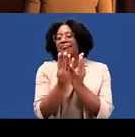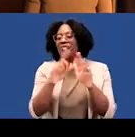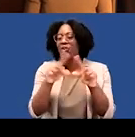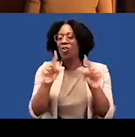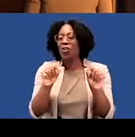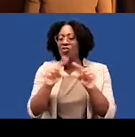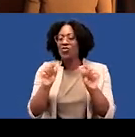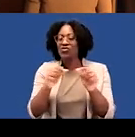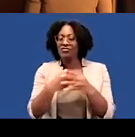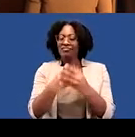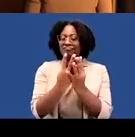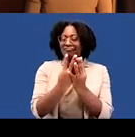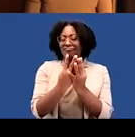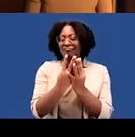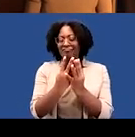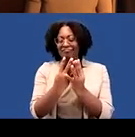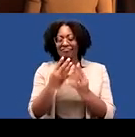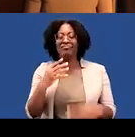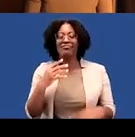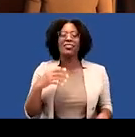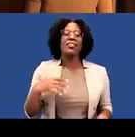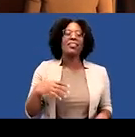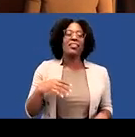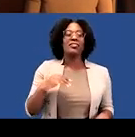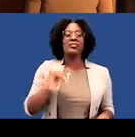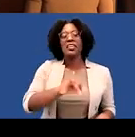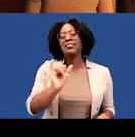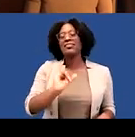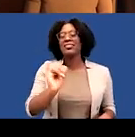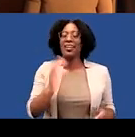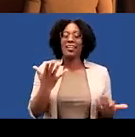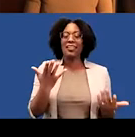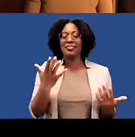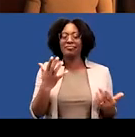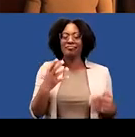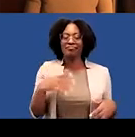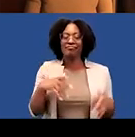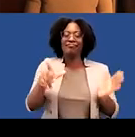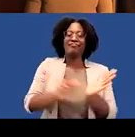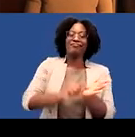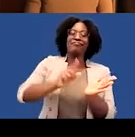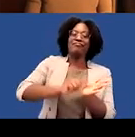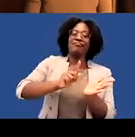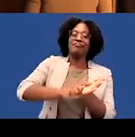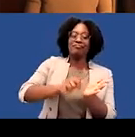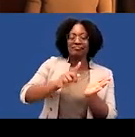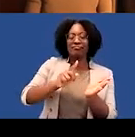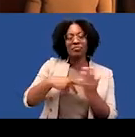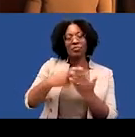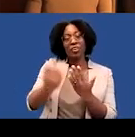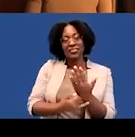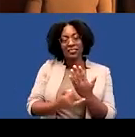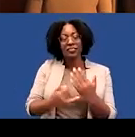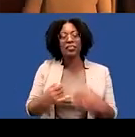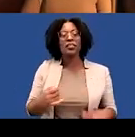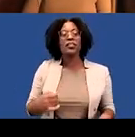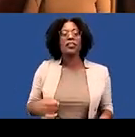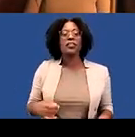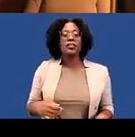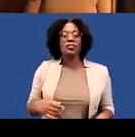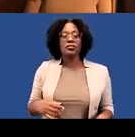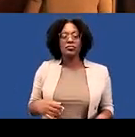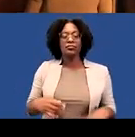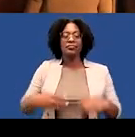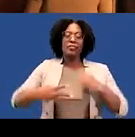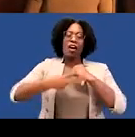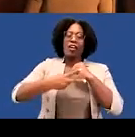forthcoming kind of emergent archive prototype that I'm working on right now. But the deck of cards and